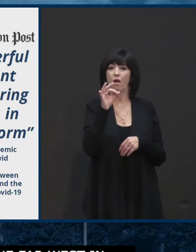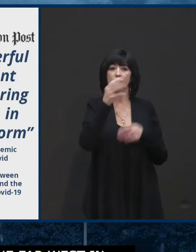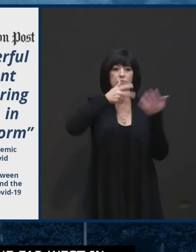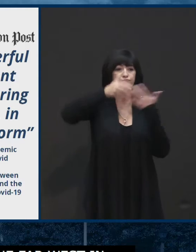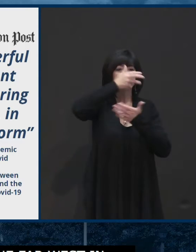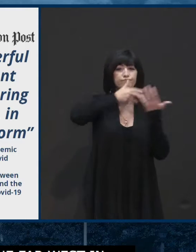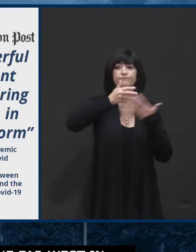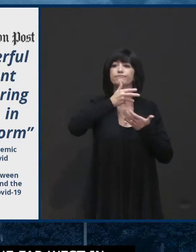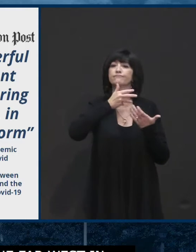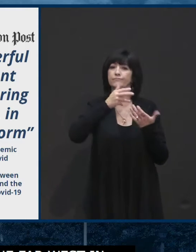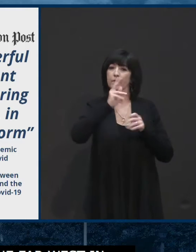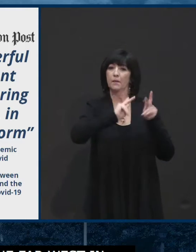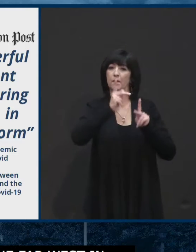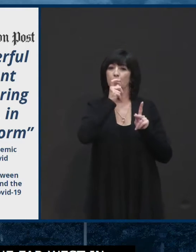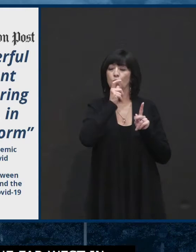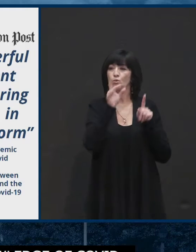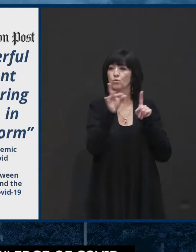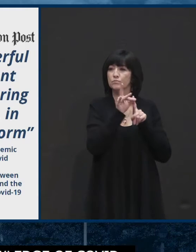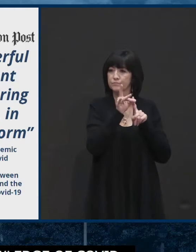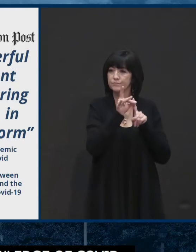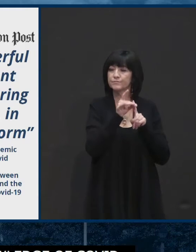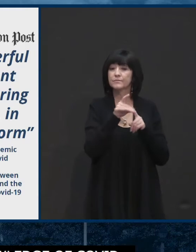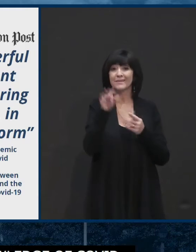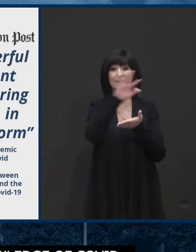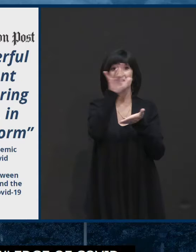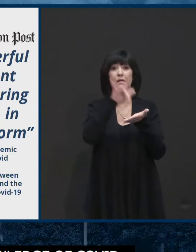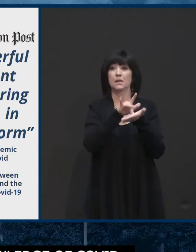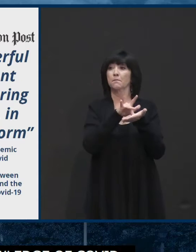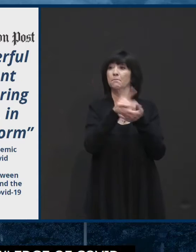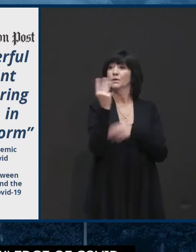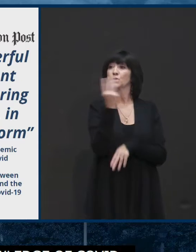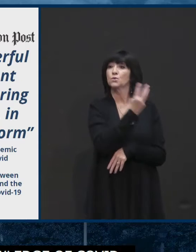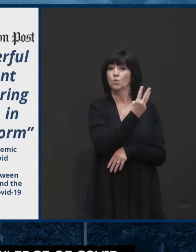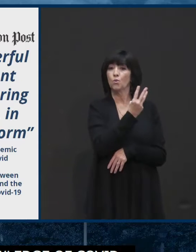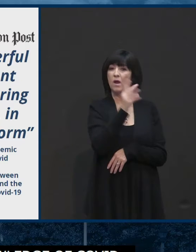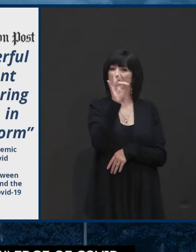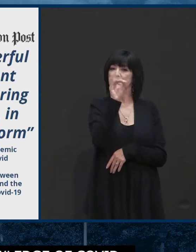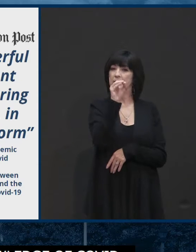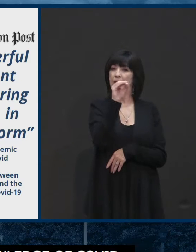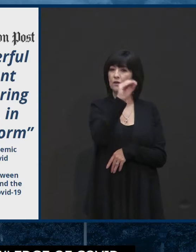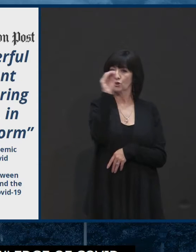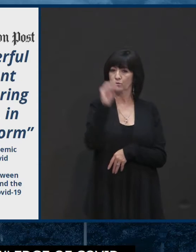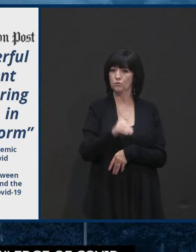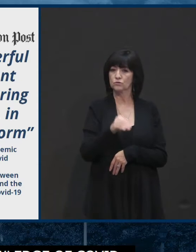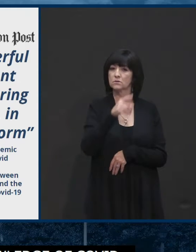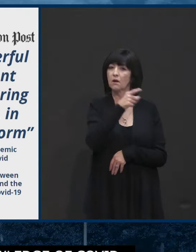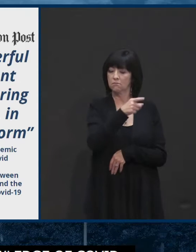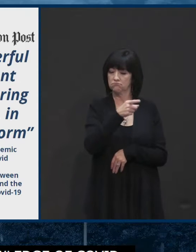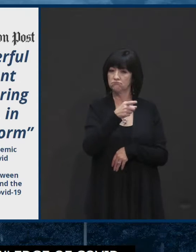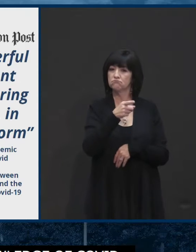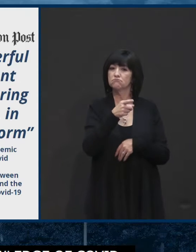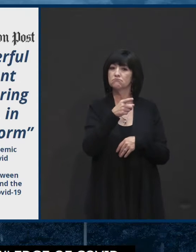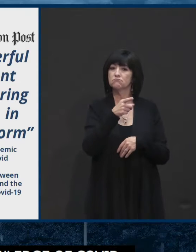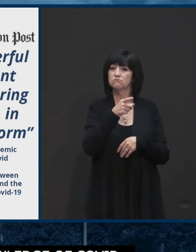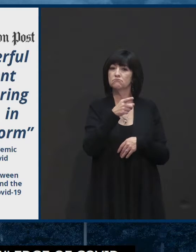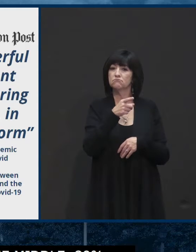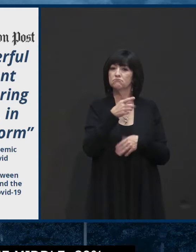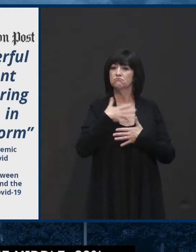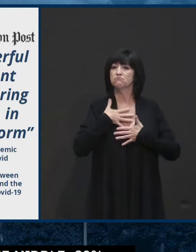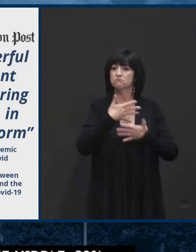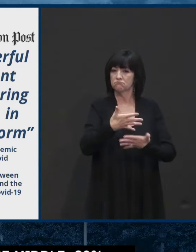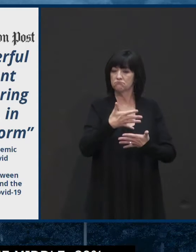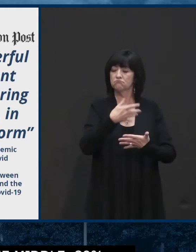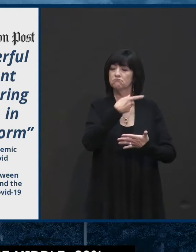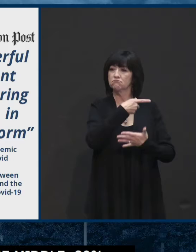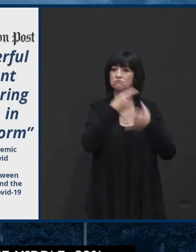symptoms. The upper Midwest, kind of right in the middle, 80% wearing masks and 30 to 40% of cases.